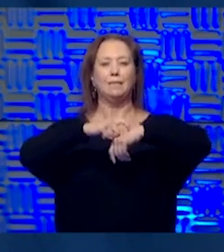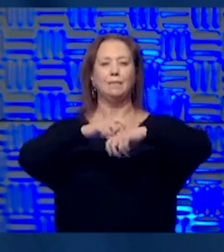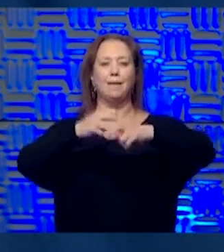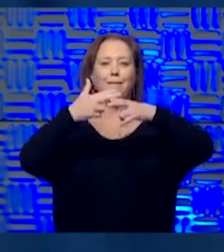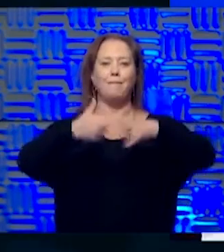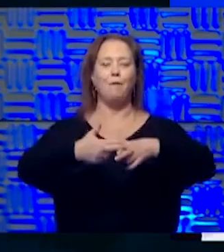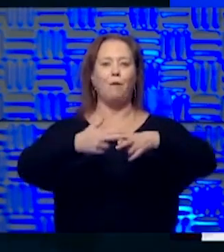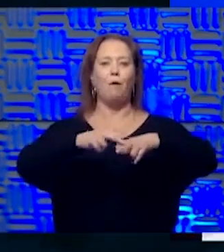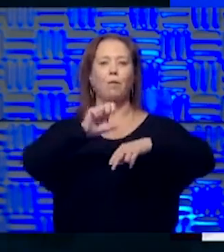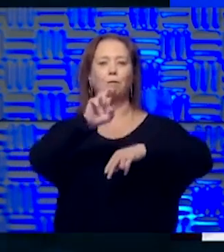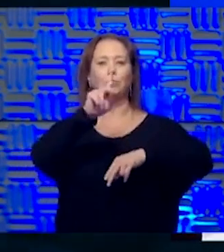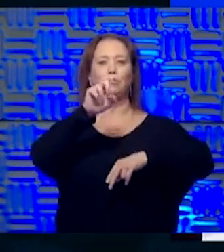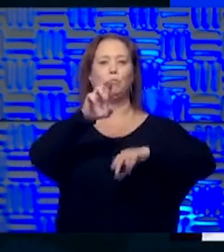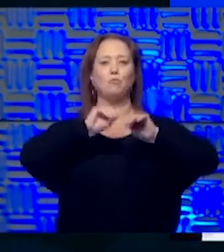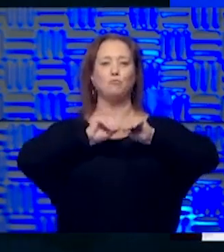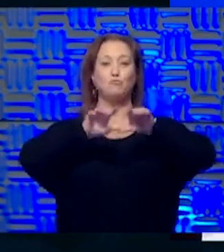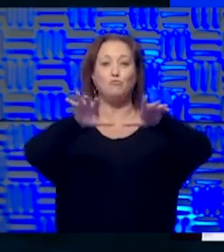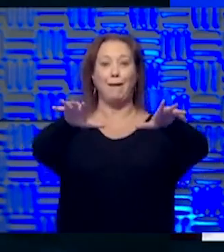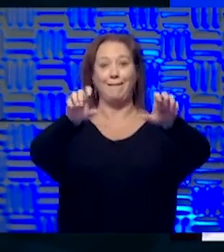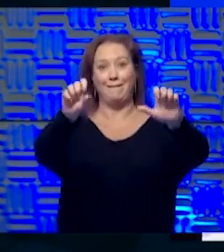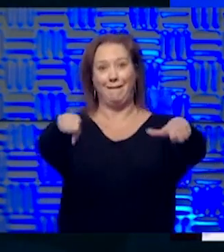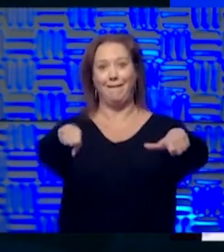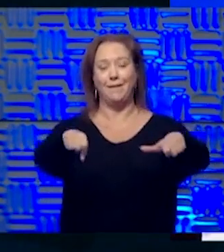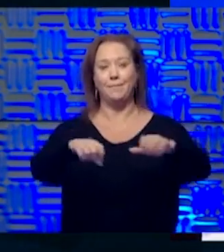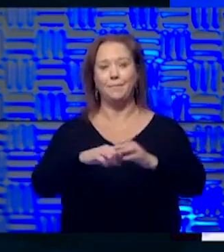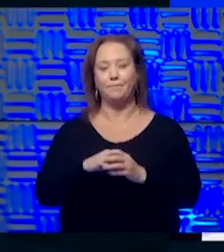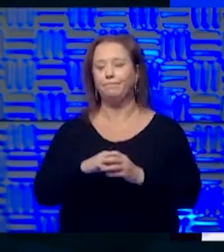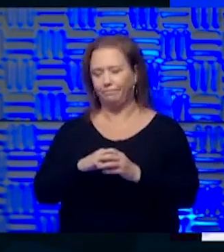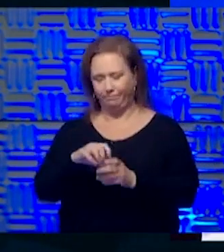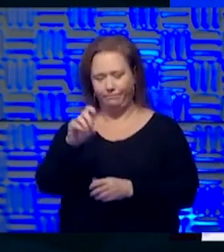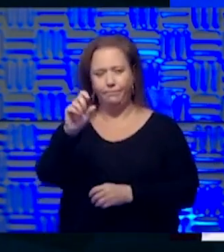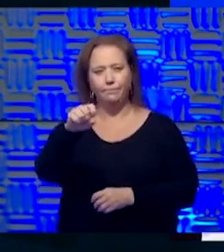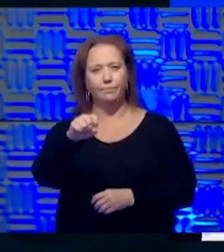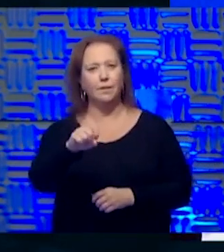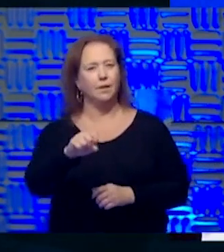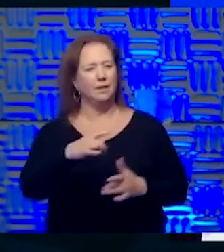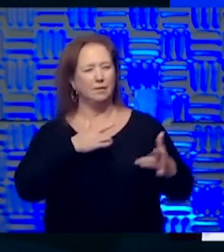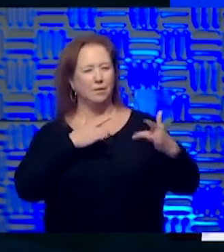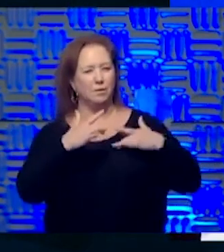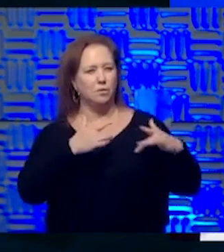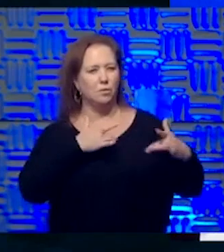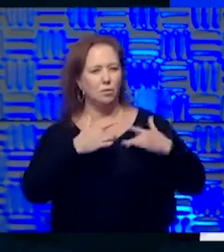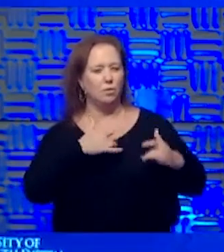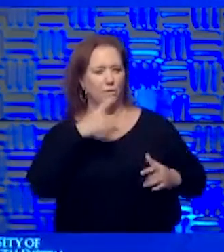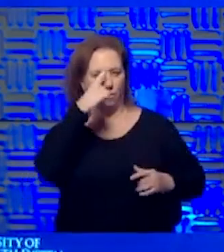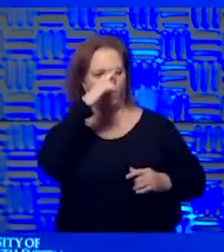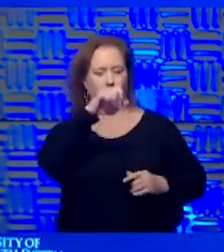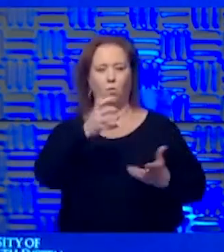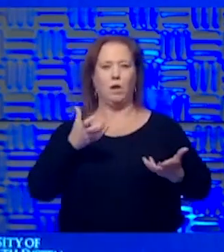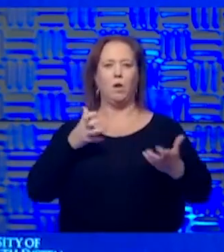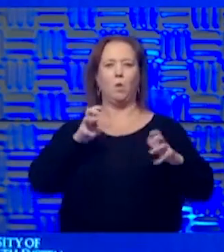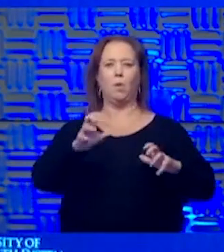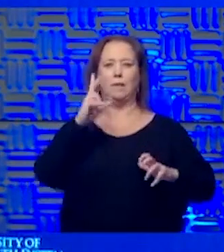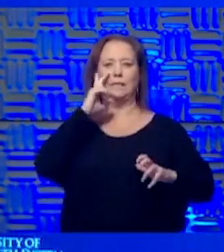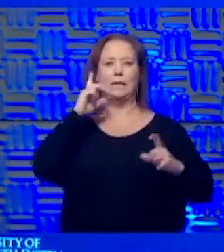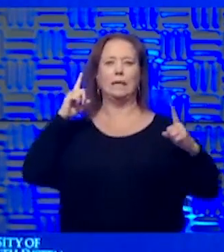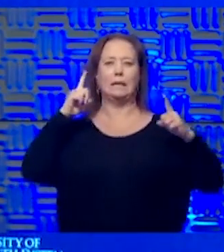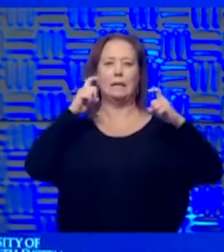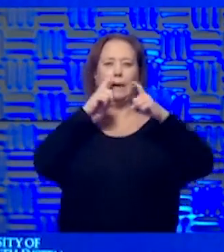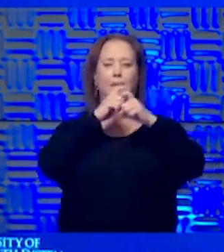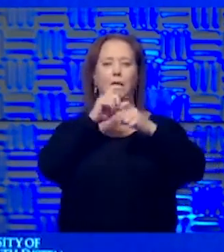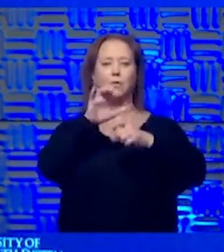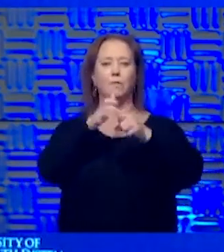event. Yeah, those are I think our big concerns for looking at, because what we don't want to see are all the complications